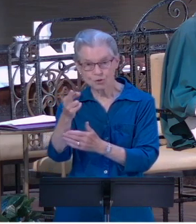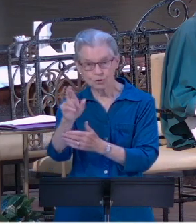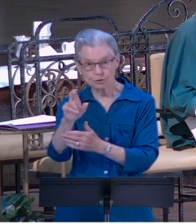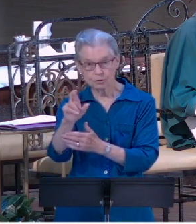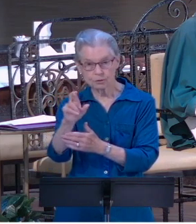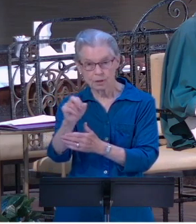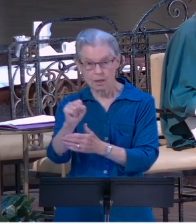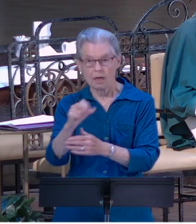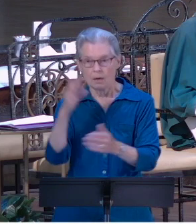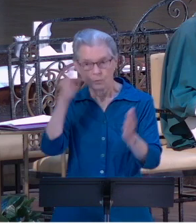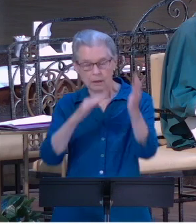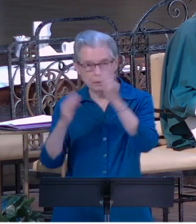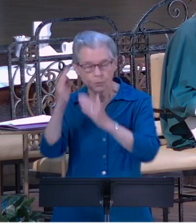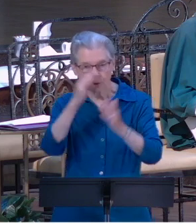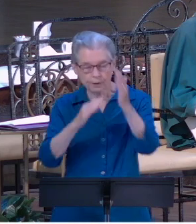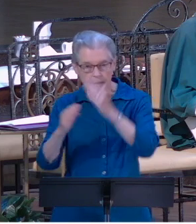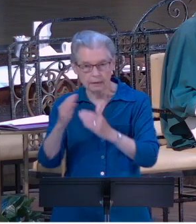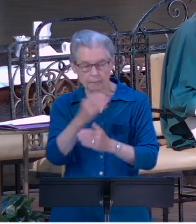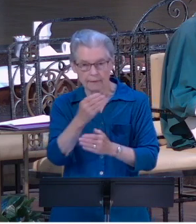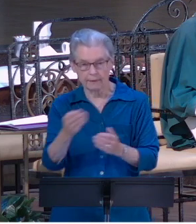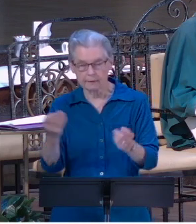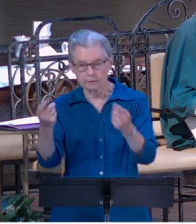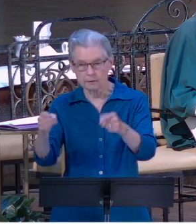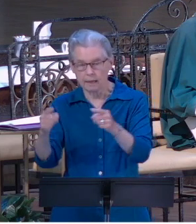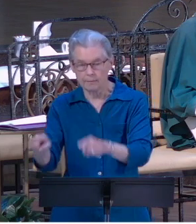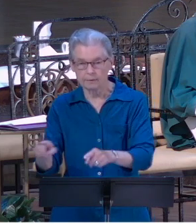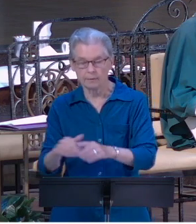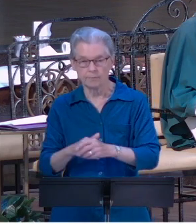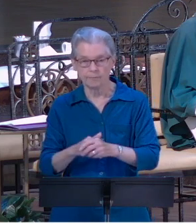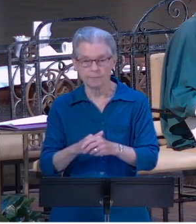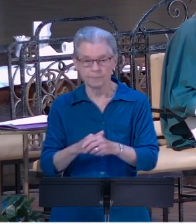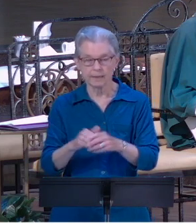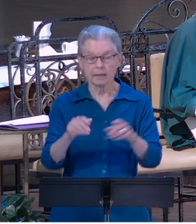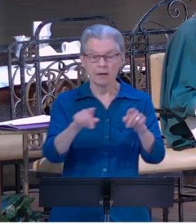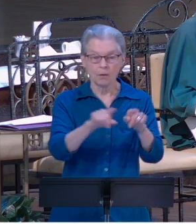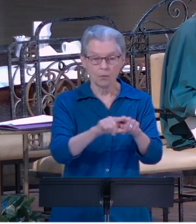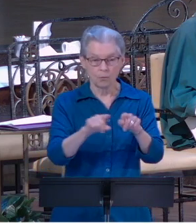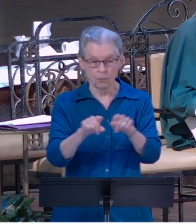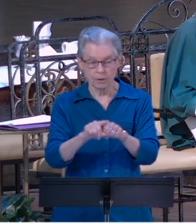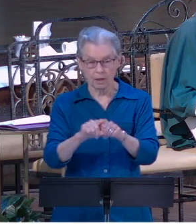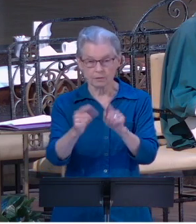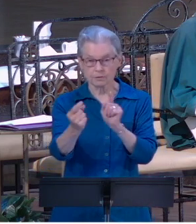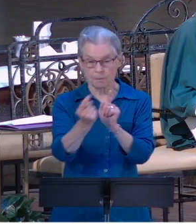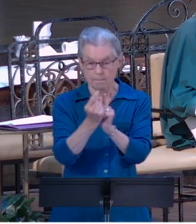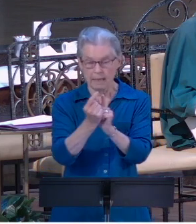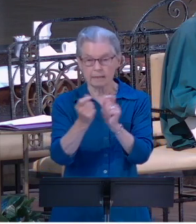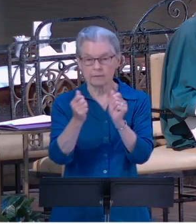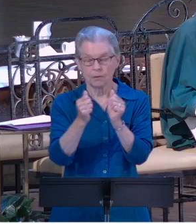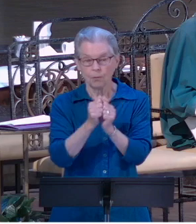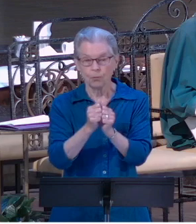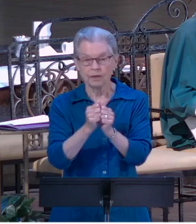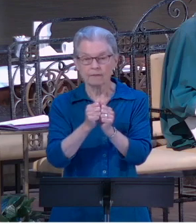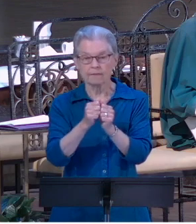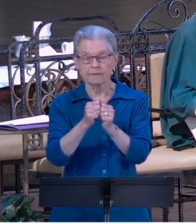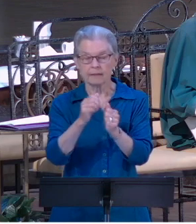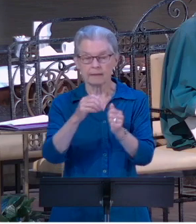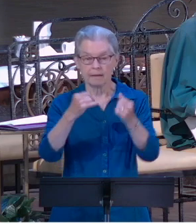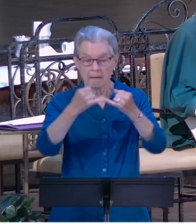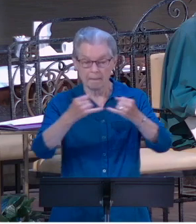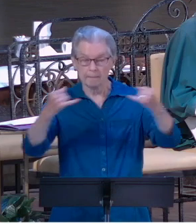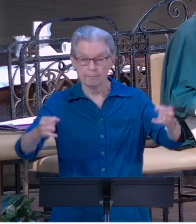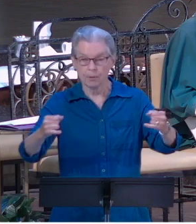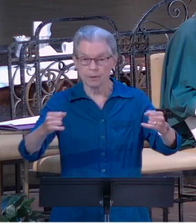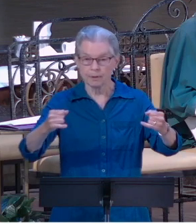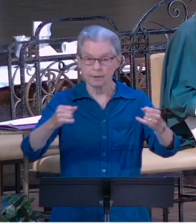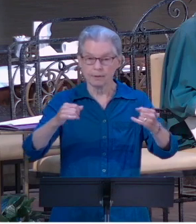many have moved out of the area. We also met with Border Patrol officers who were polite